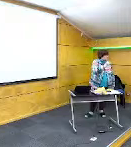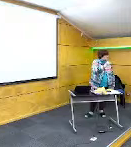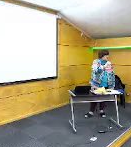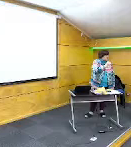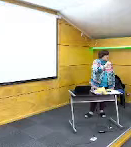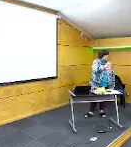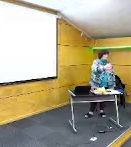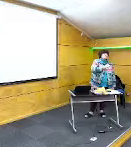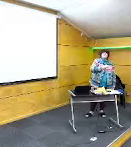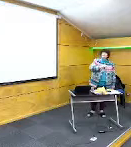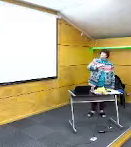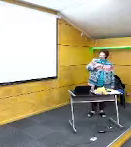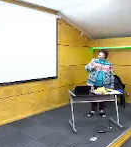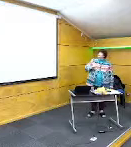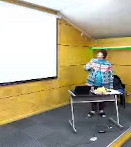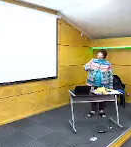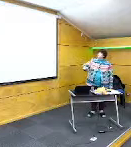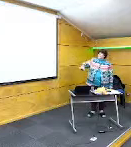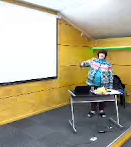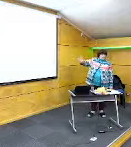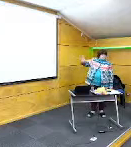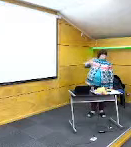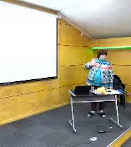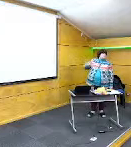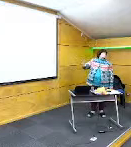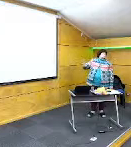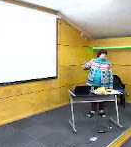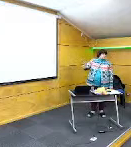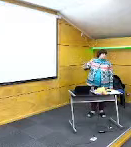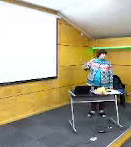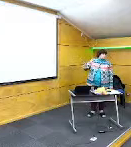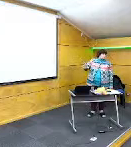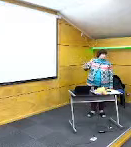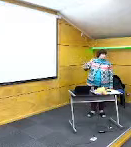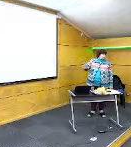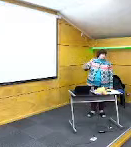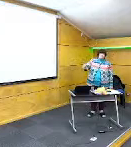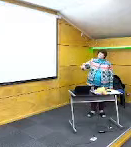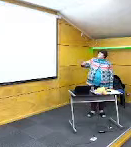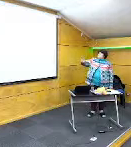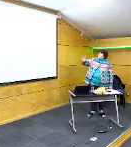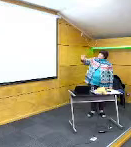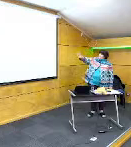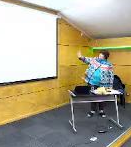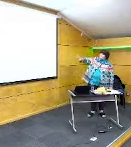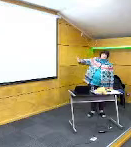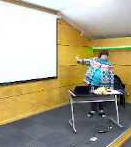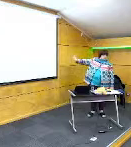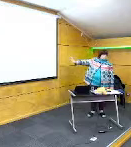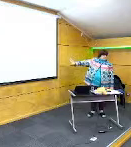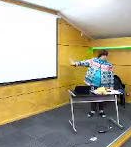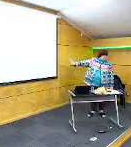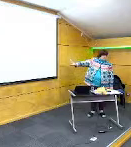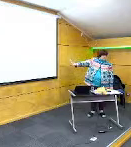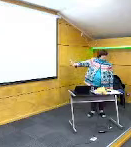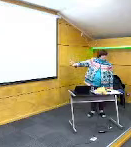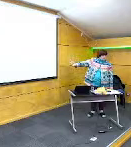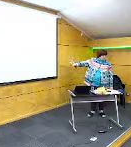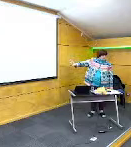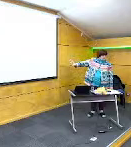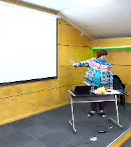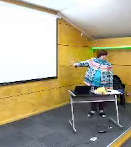with the routine, so that when you have whatever grade level you're working with, you say, okay, these are the